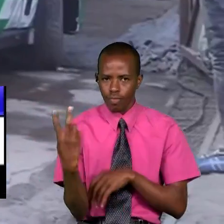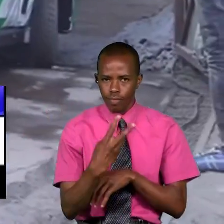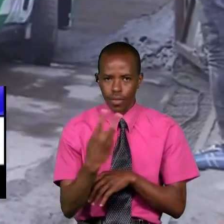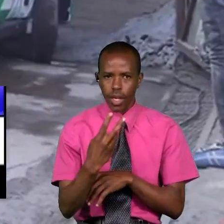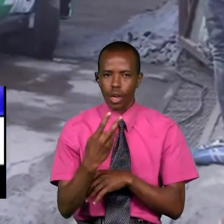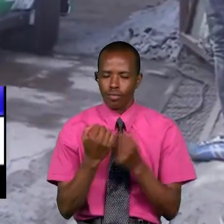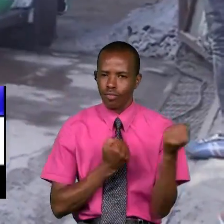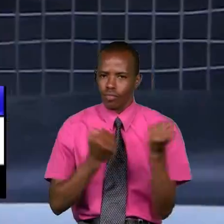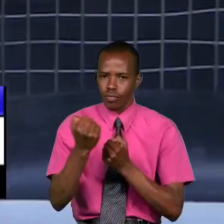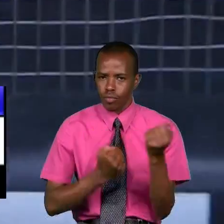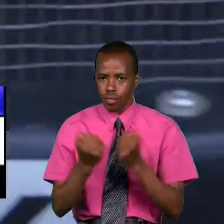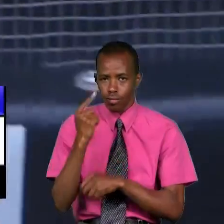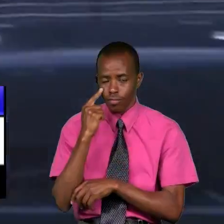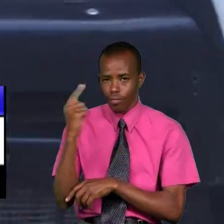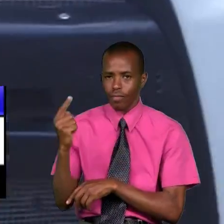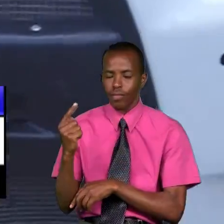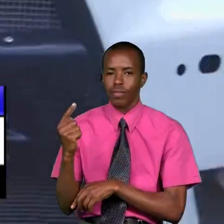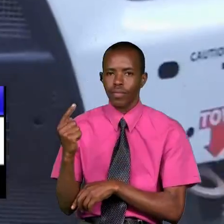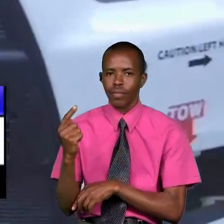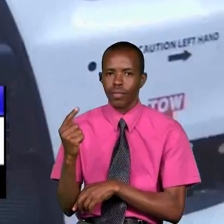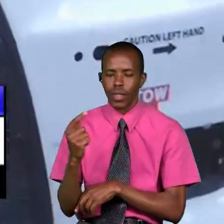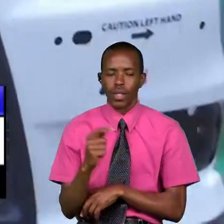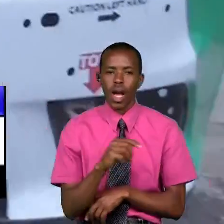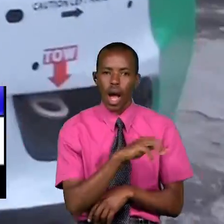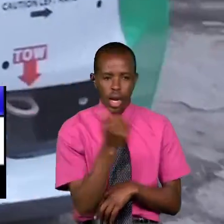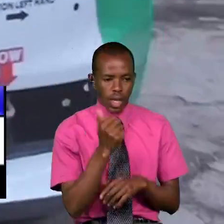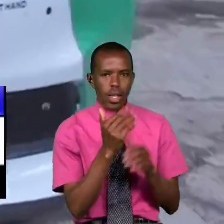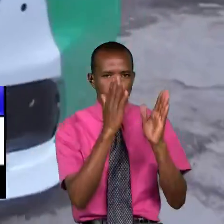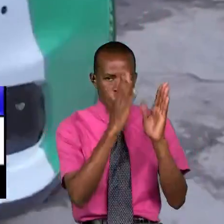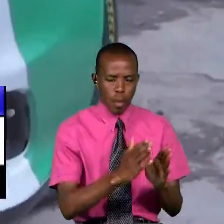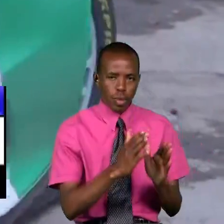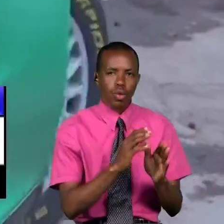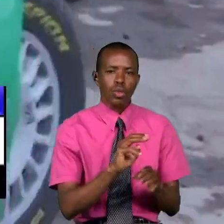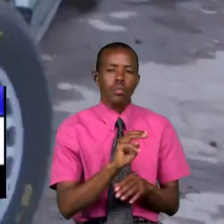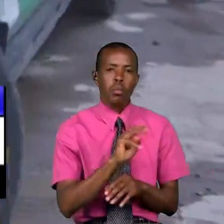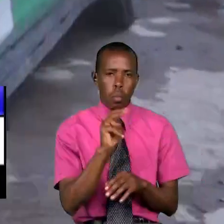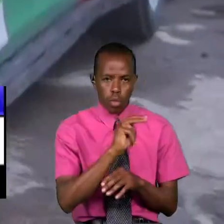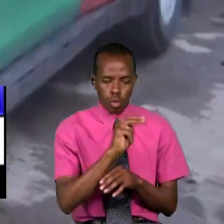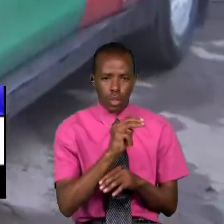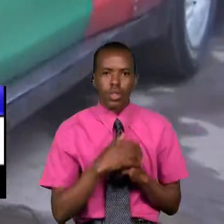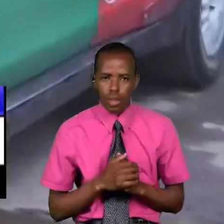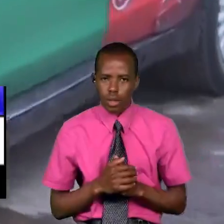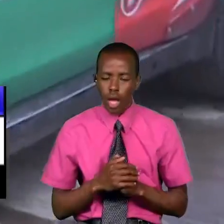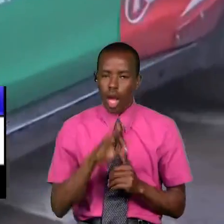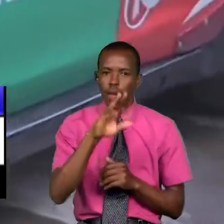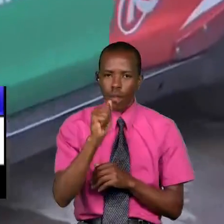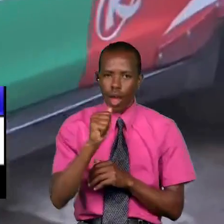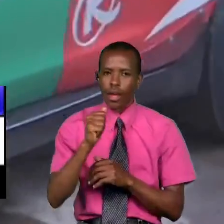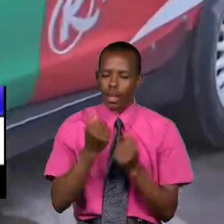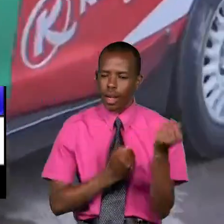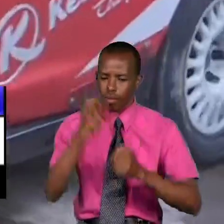will be driving Ford Fiestas R3, while Anwar will be in a Mitsubishi Evolution. The FIA Rally Star